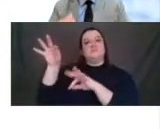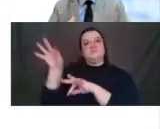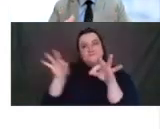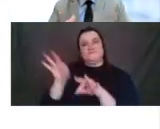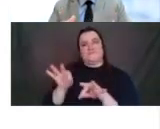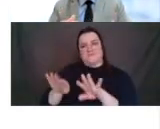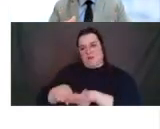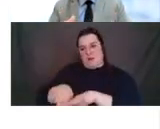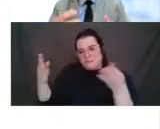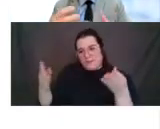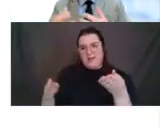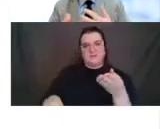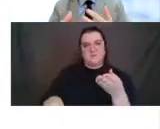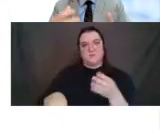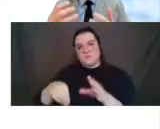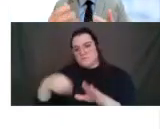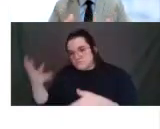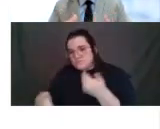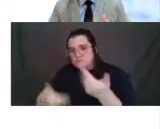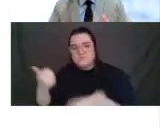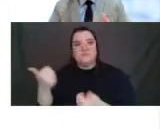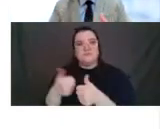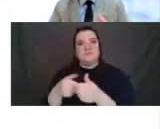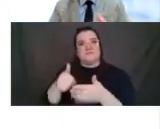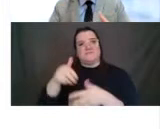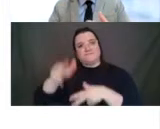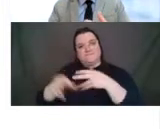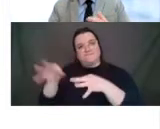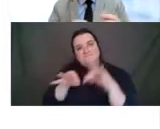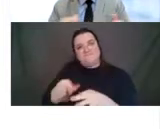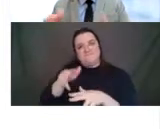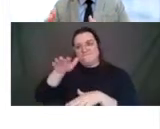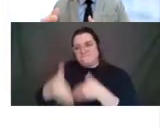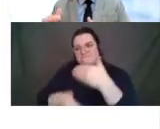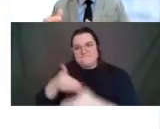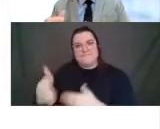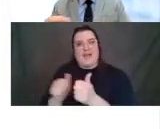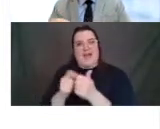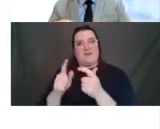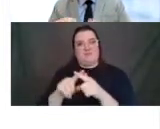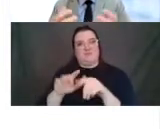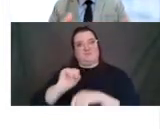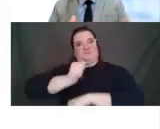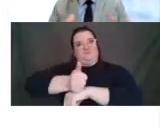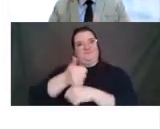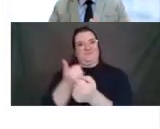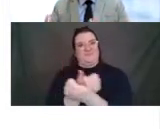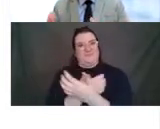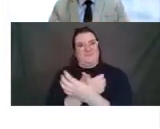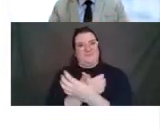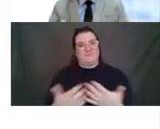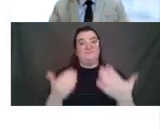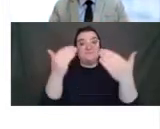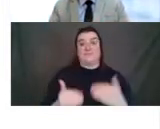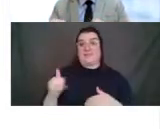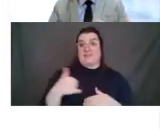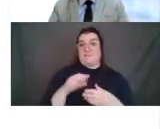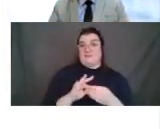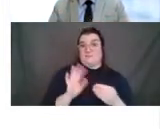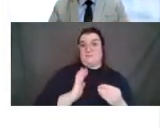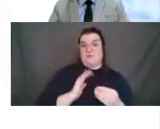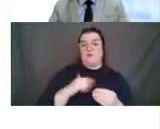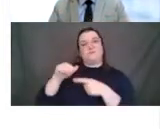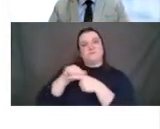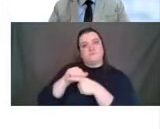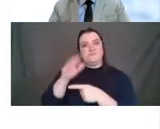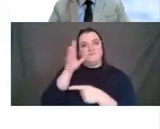the assistive technology device to make sure that they fully understood how to do that. The other thing is we were also, as I mentioned earlier, providing parent training, and we were